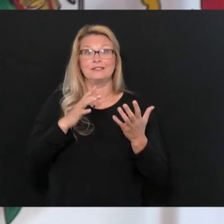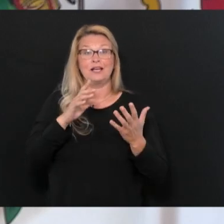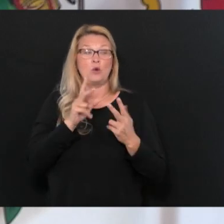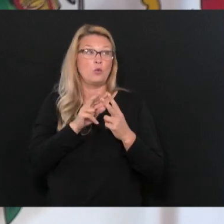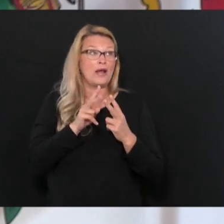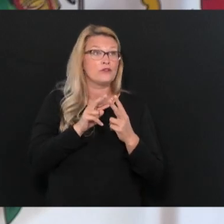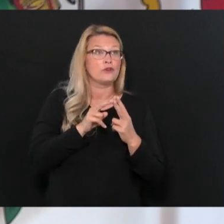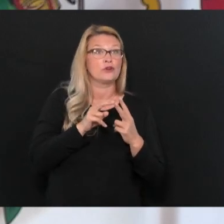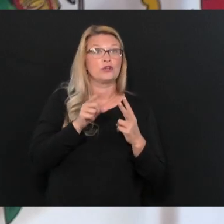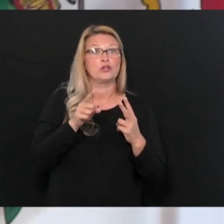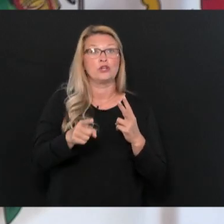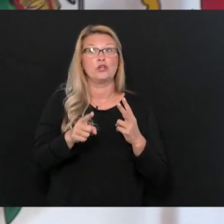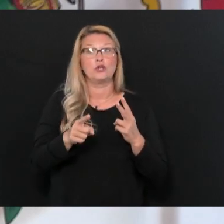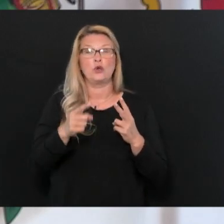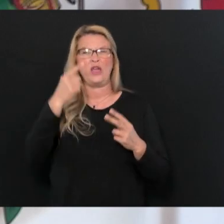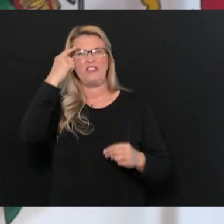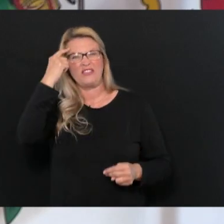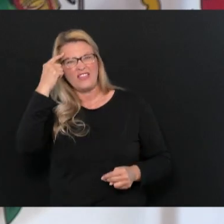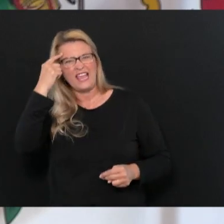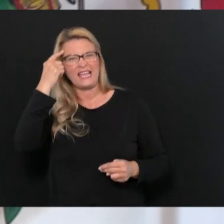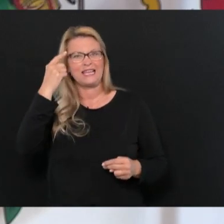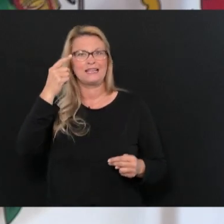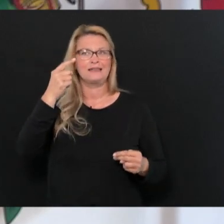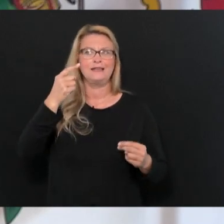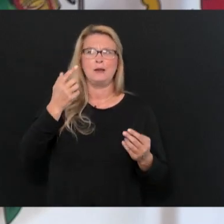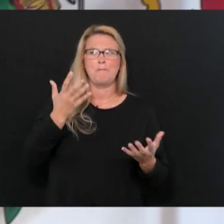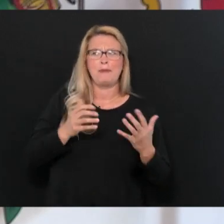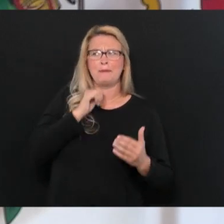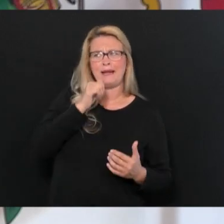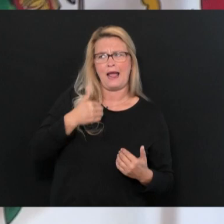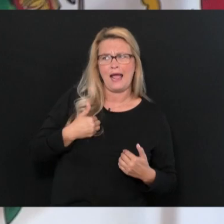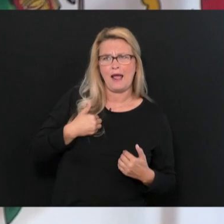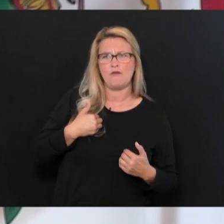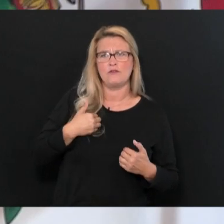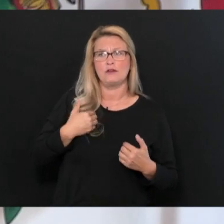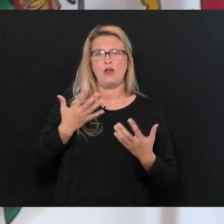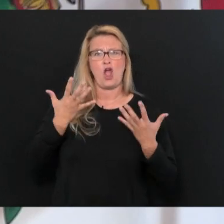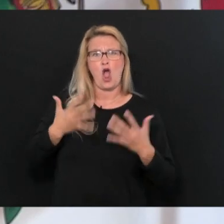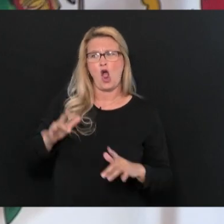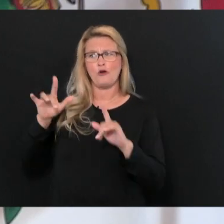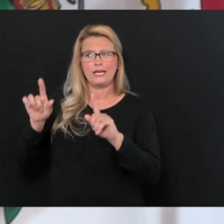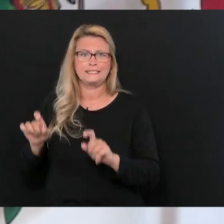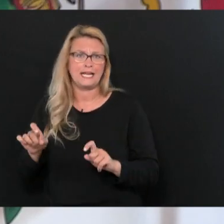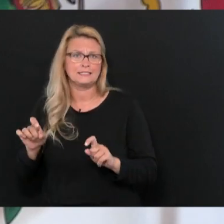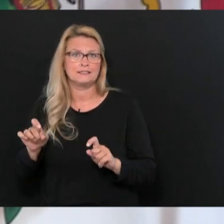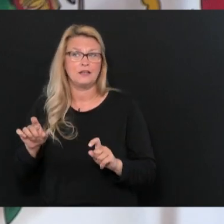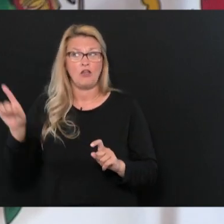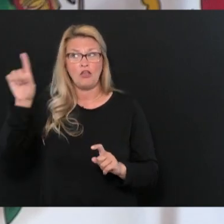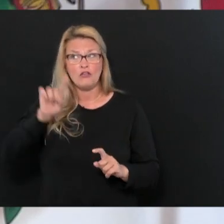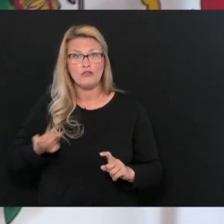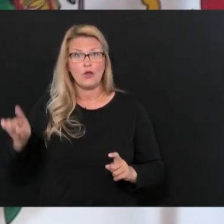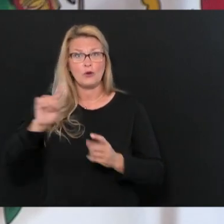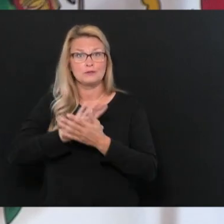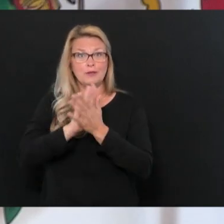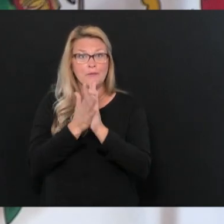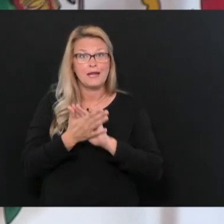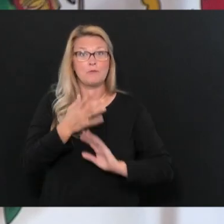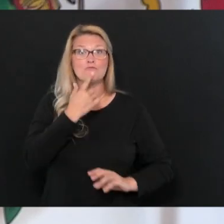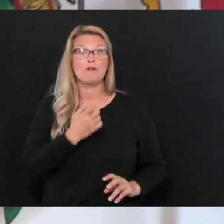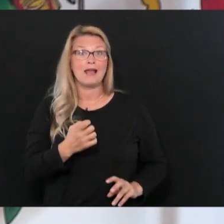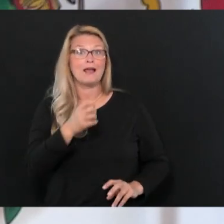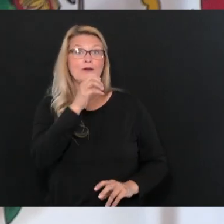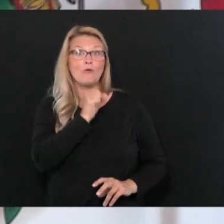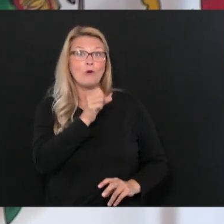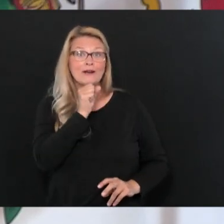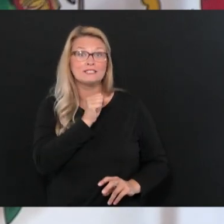may think you have it, don't have it, been tested, whatever it may be, in these counties that turn red and orange and